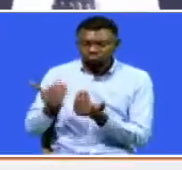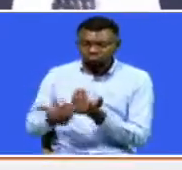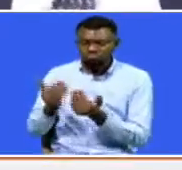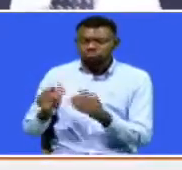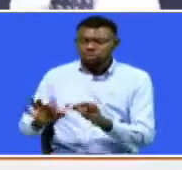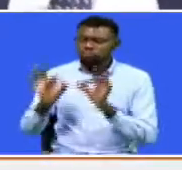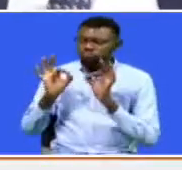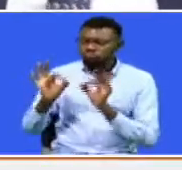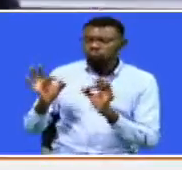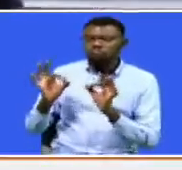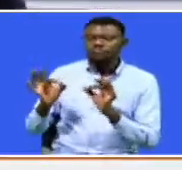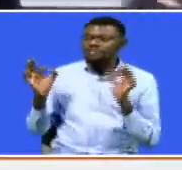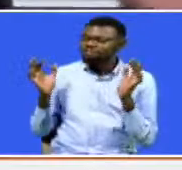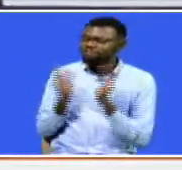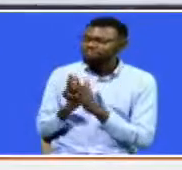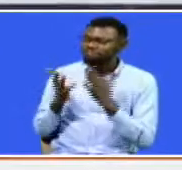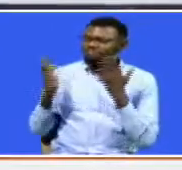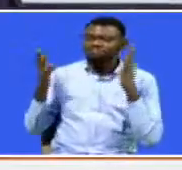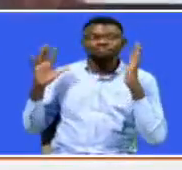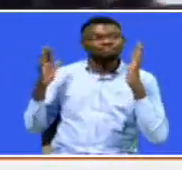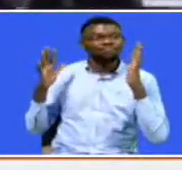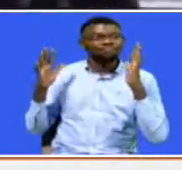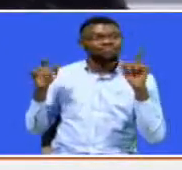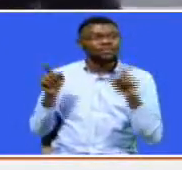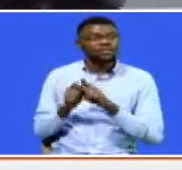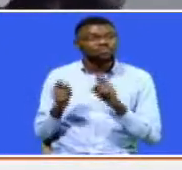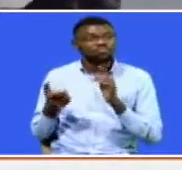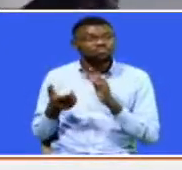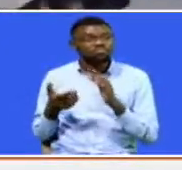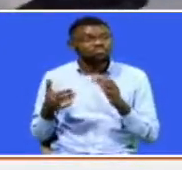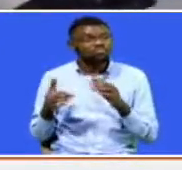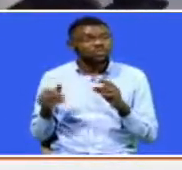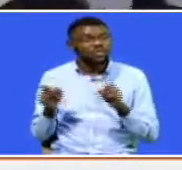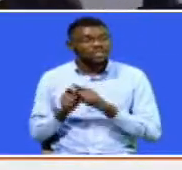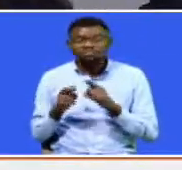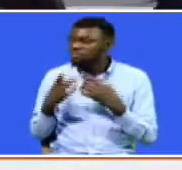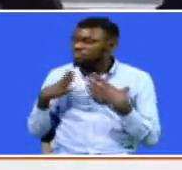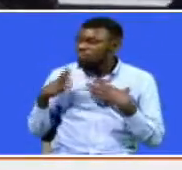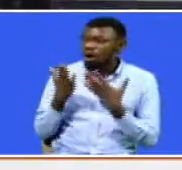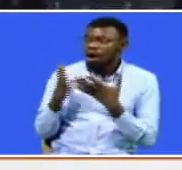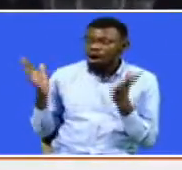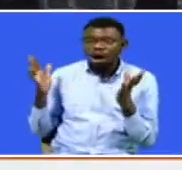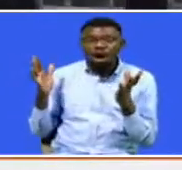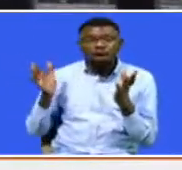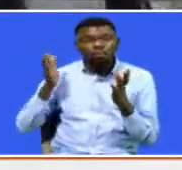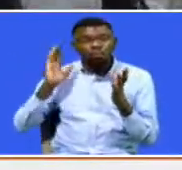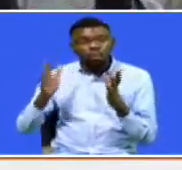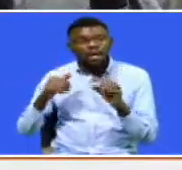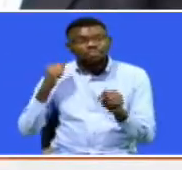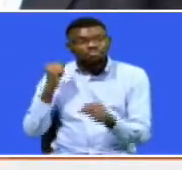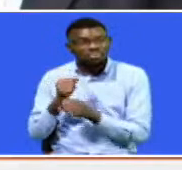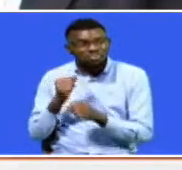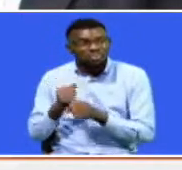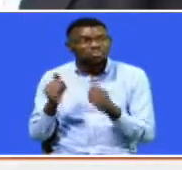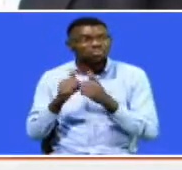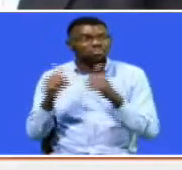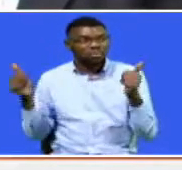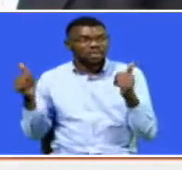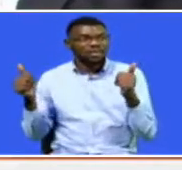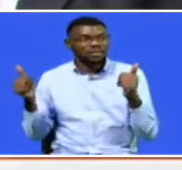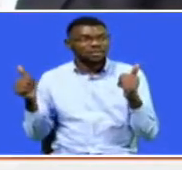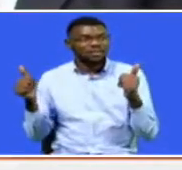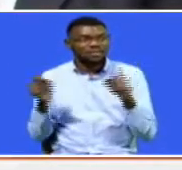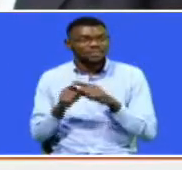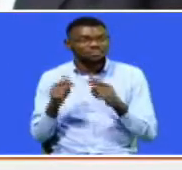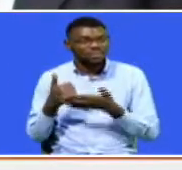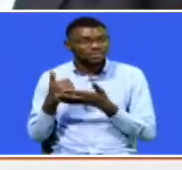value, our sportsmen and women. Ya kwamba, siyo stadium, green stadium, to the rename kwa huyu athlete mwenye tumawaja hapa